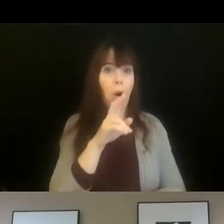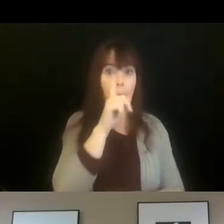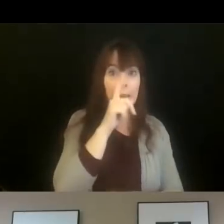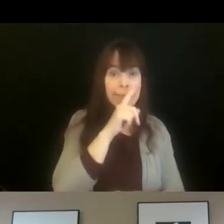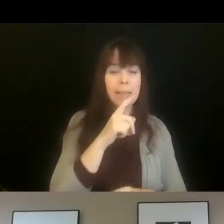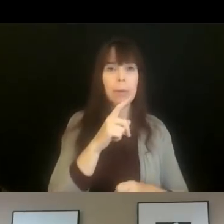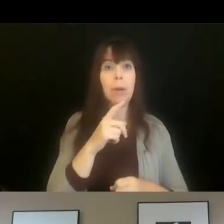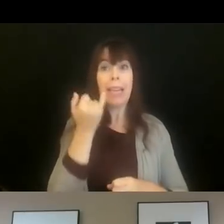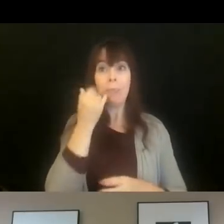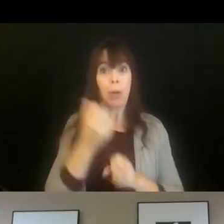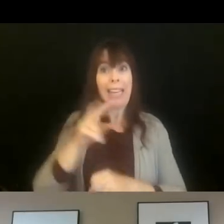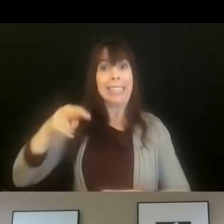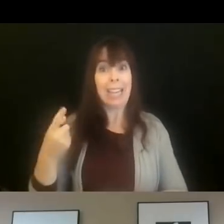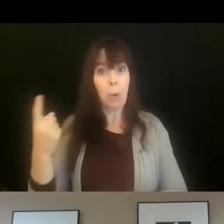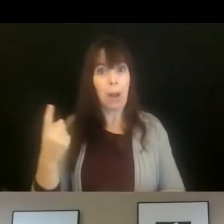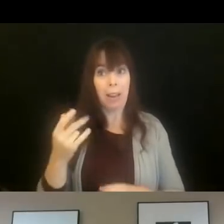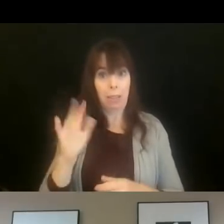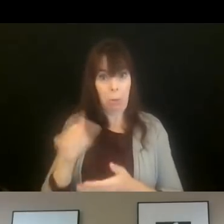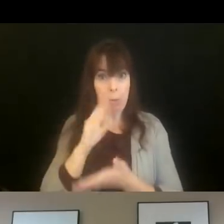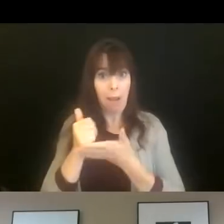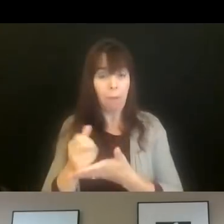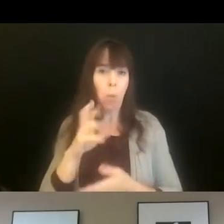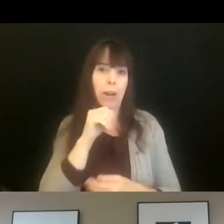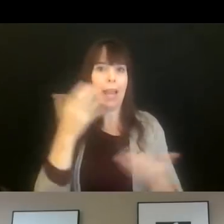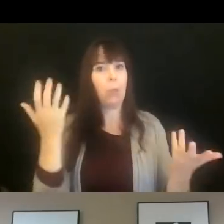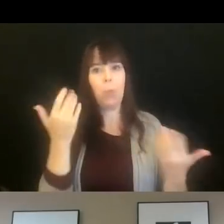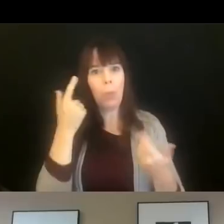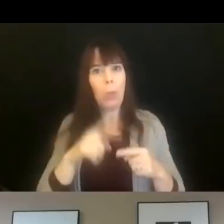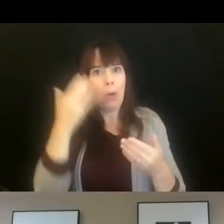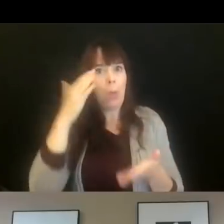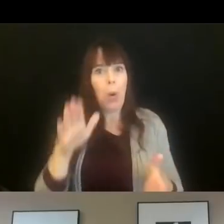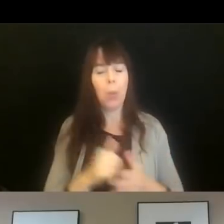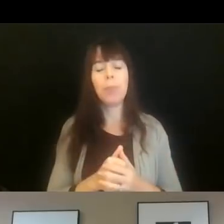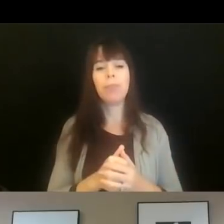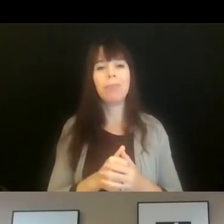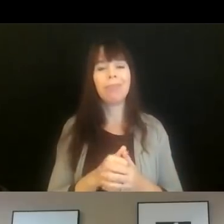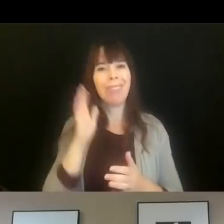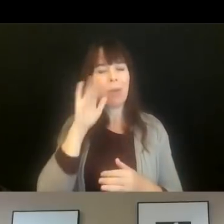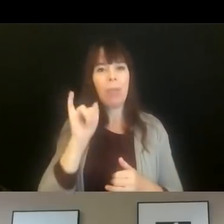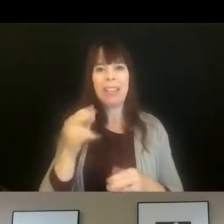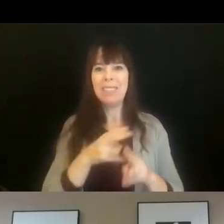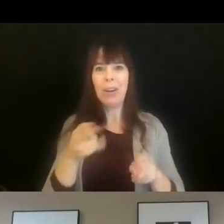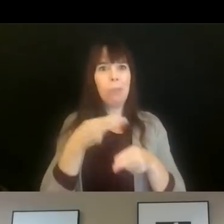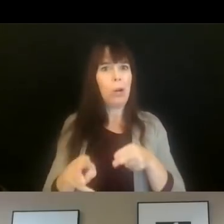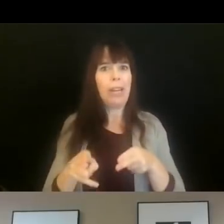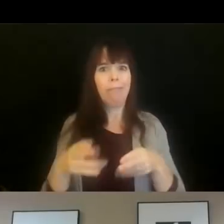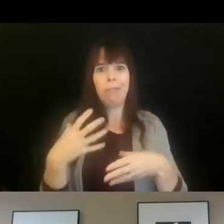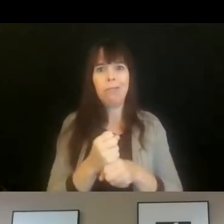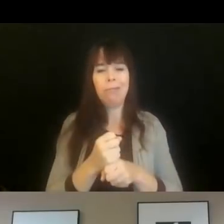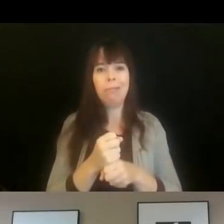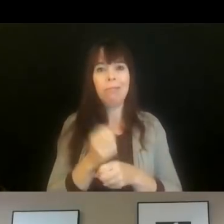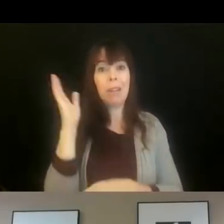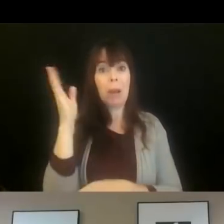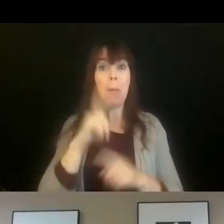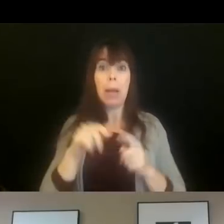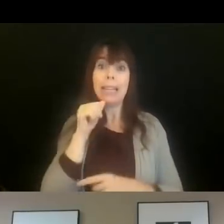getting additional one would be beneficial or not. I know that this is a very brief presentation, but actually yesterday